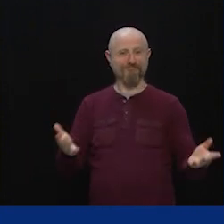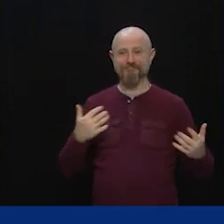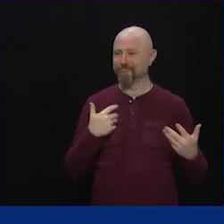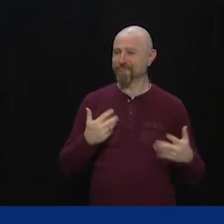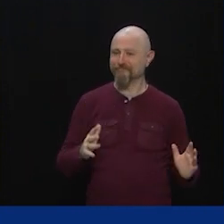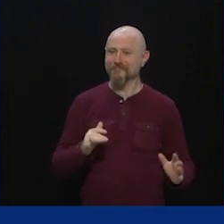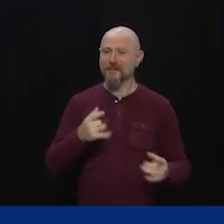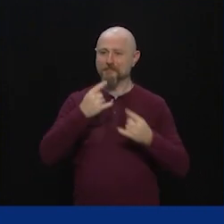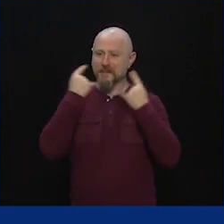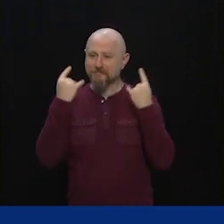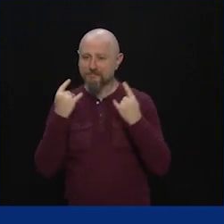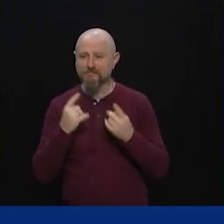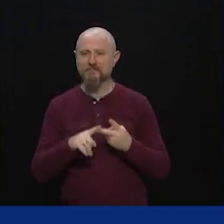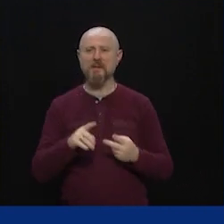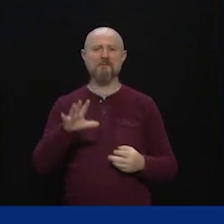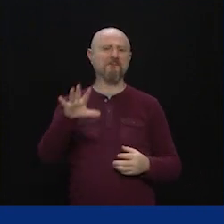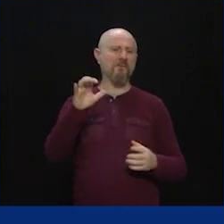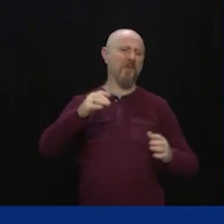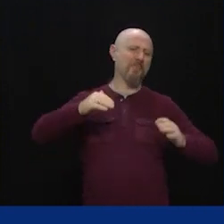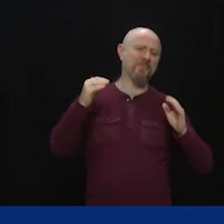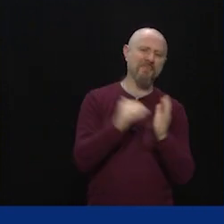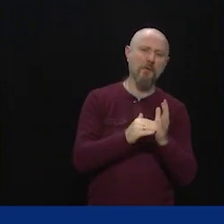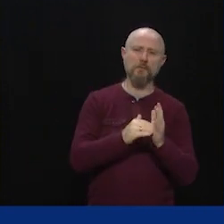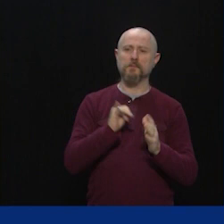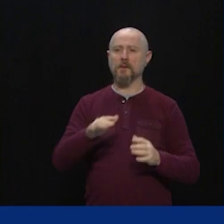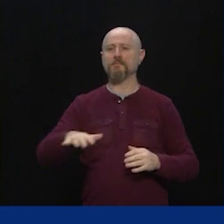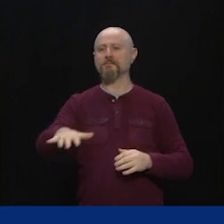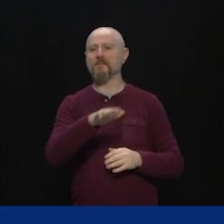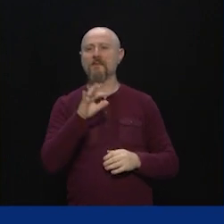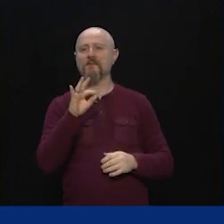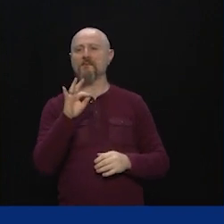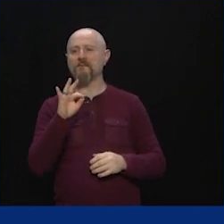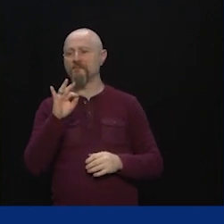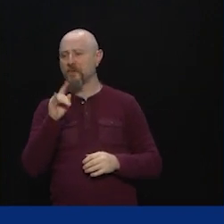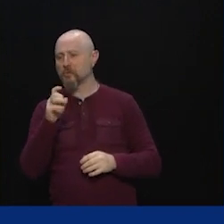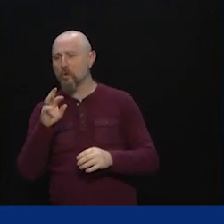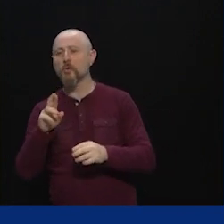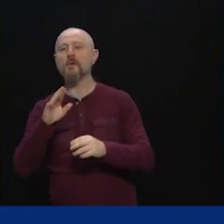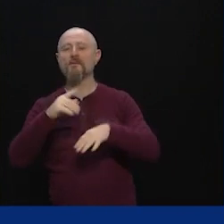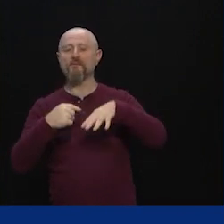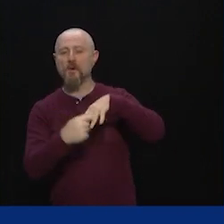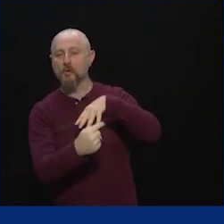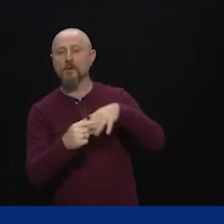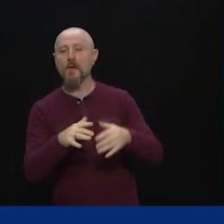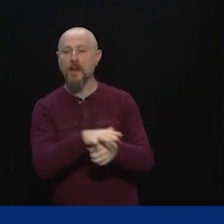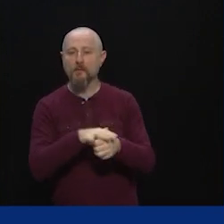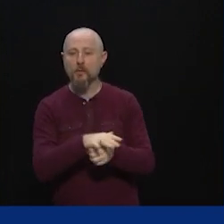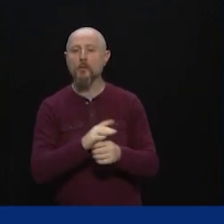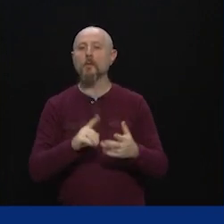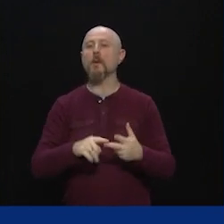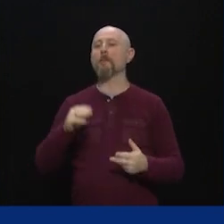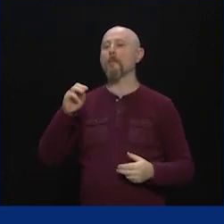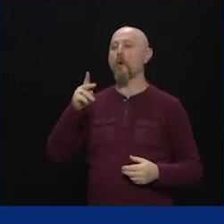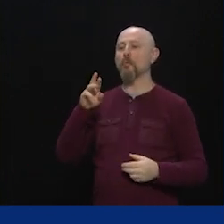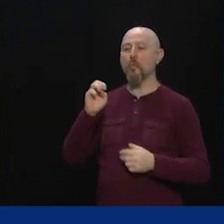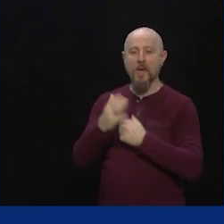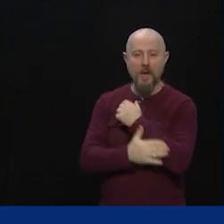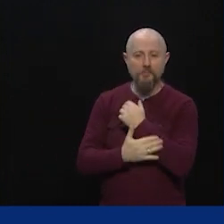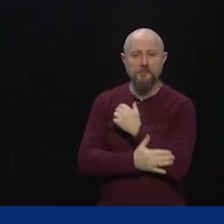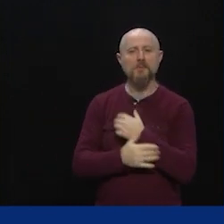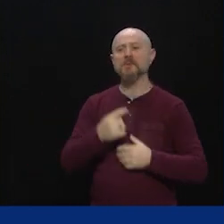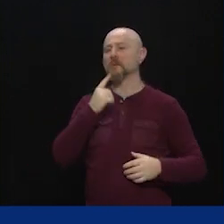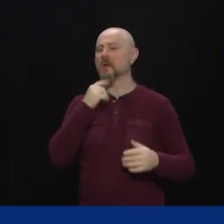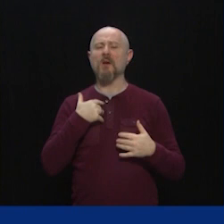masks to the Finger Lakes area and to Monroe County. And we have many facilities here, so we're going to keep those going as well. Our goal is